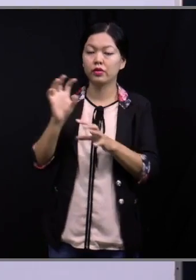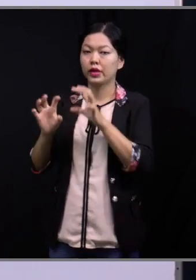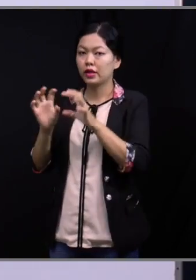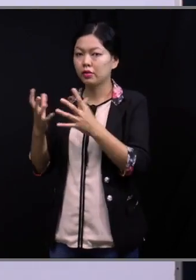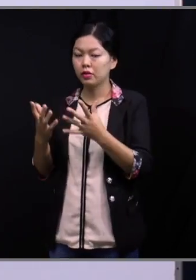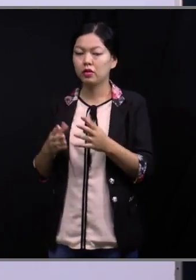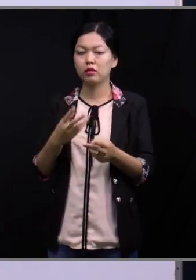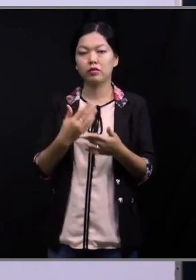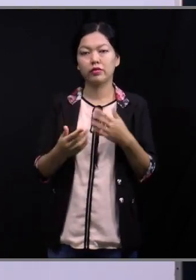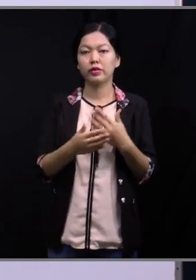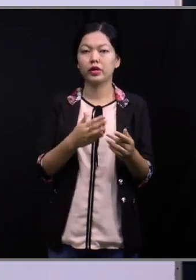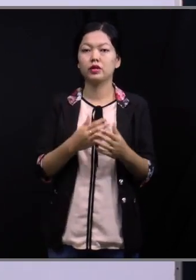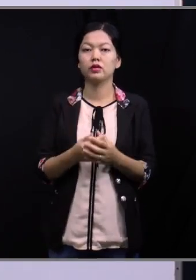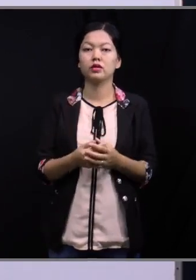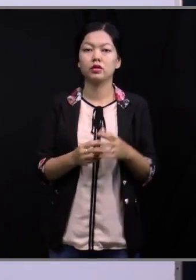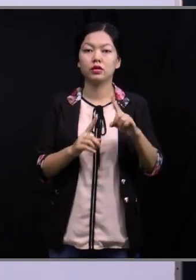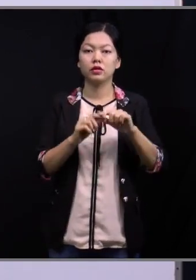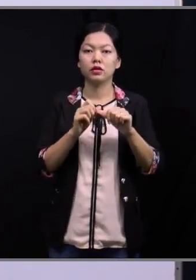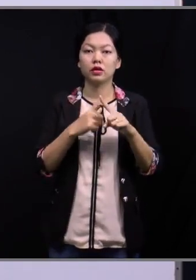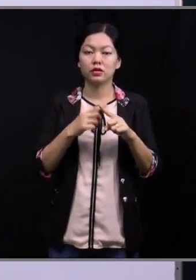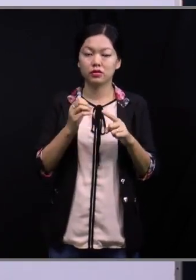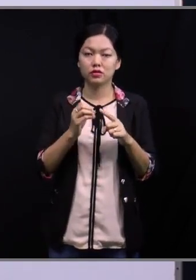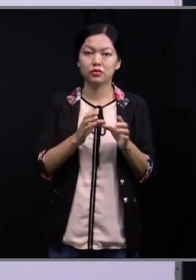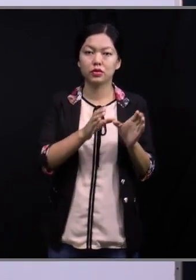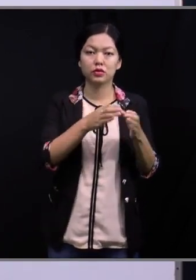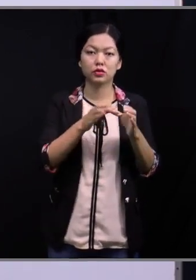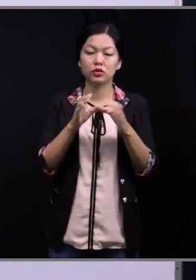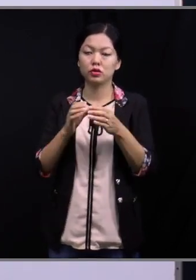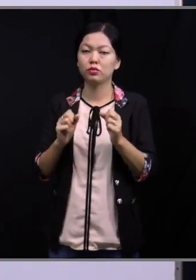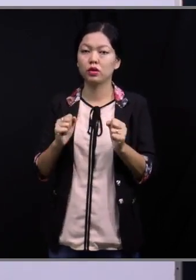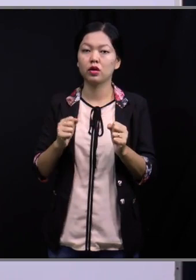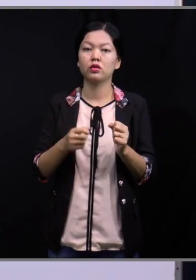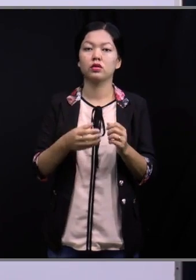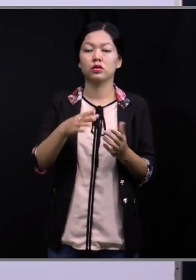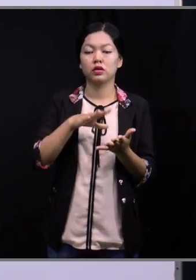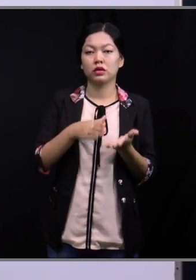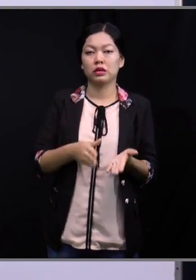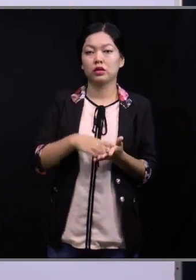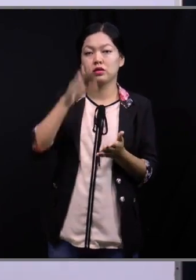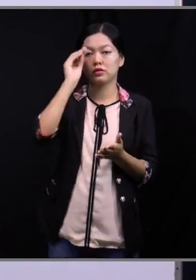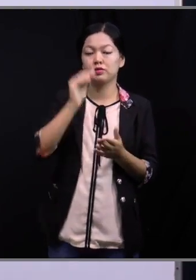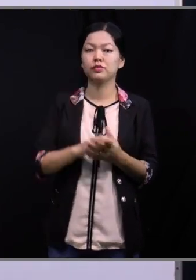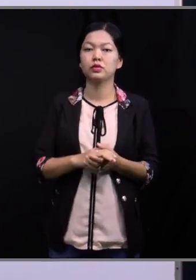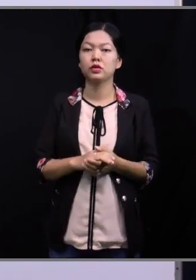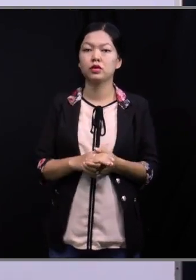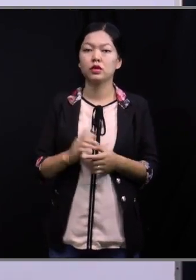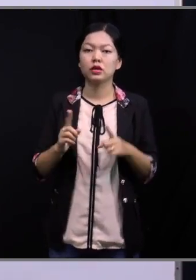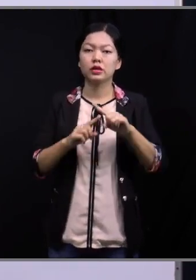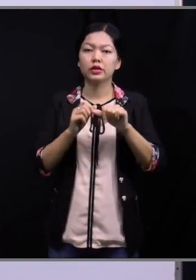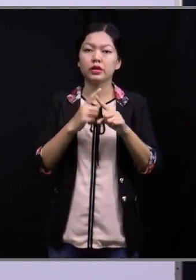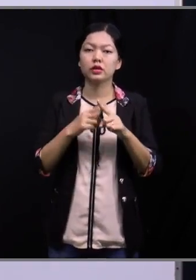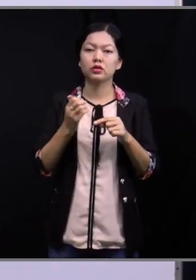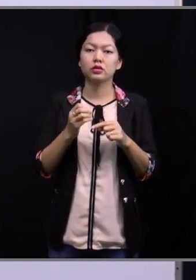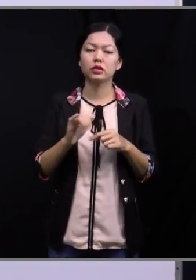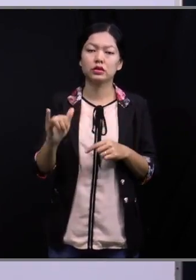so classification, as we have discussed in the last class, is it's like arranging books in a library. Basing on